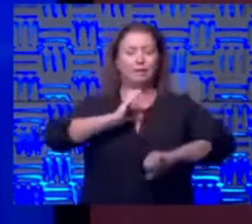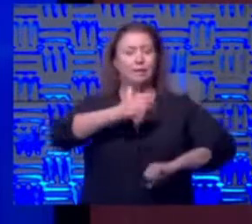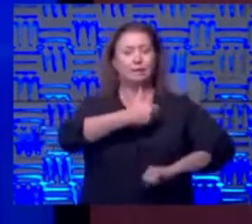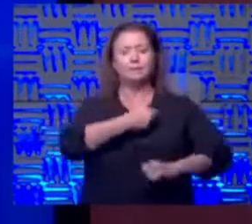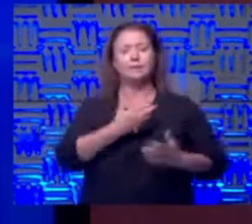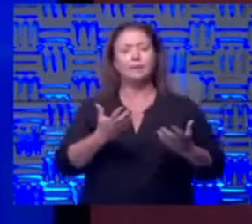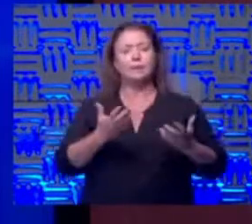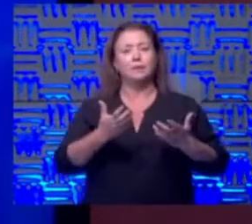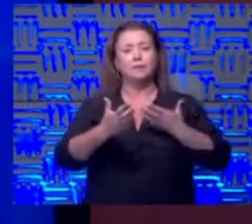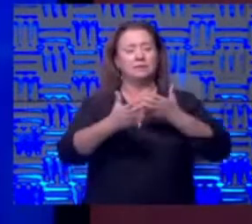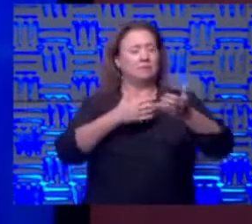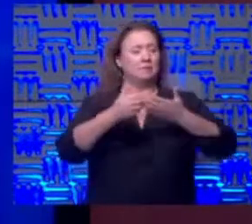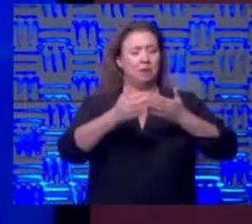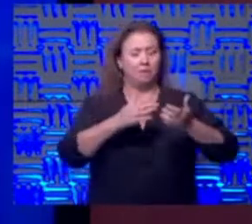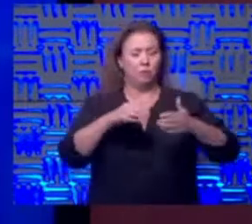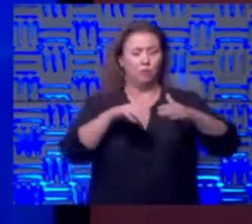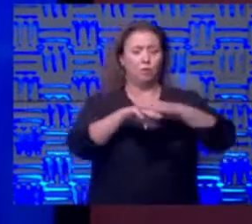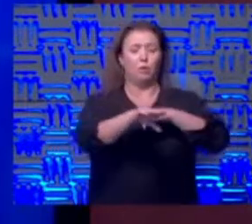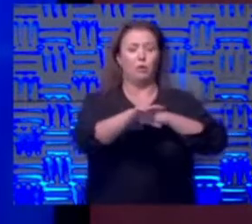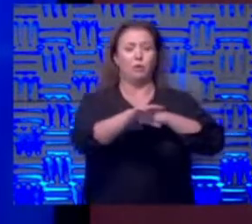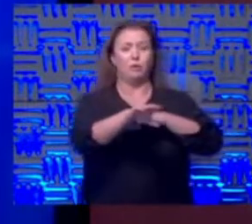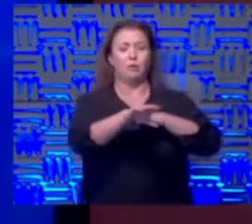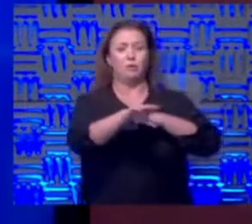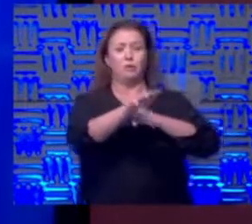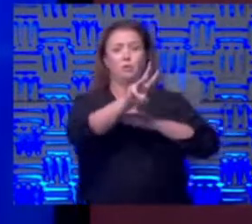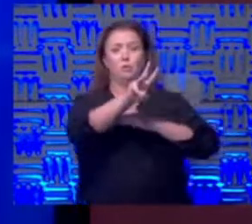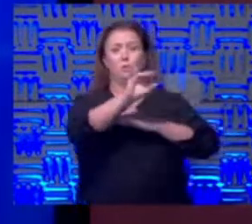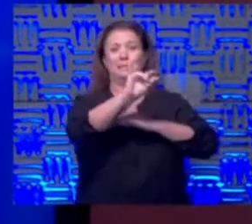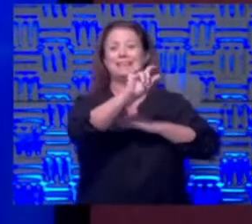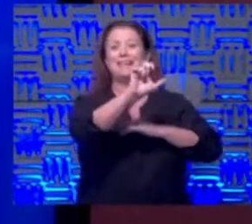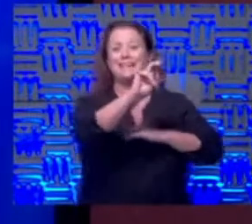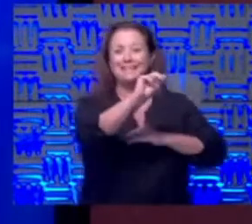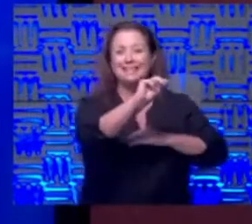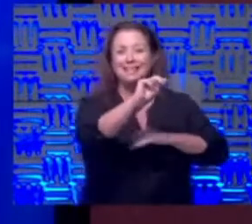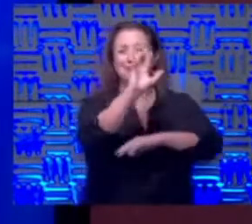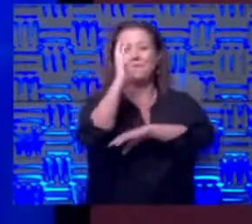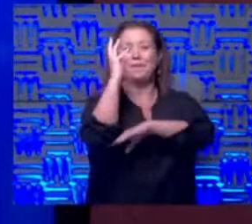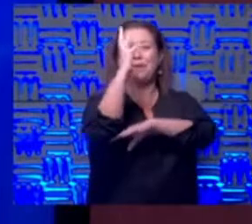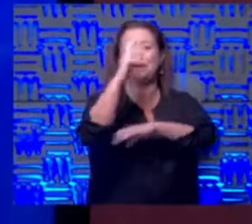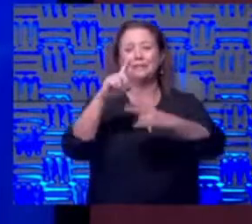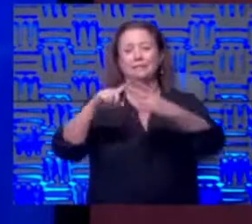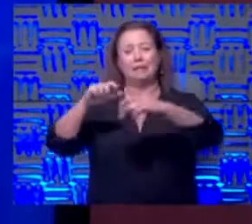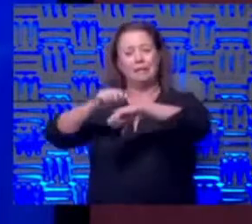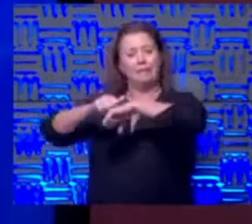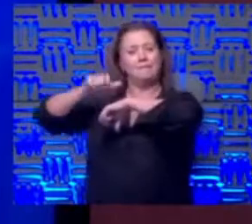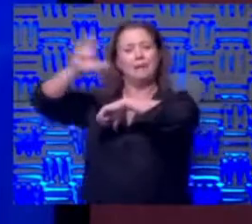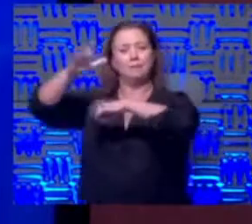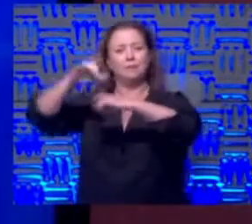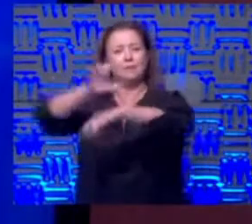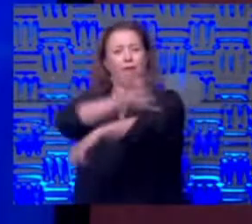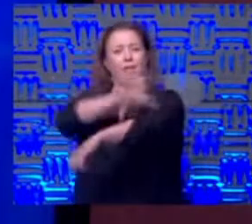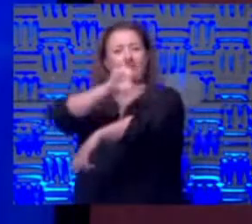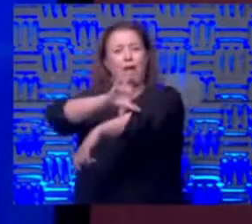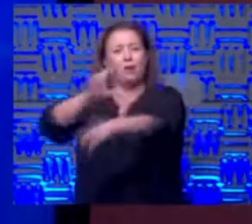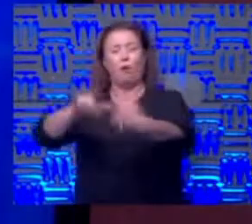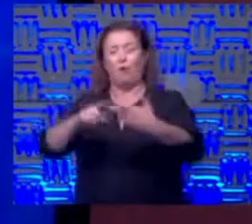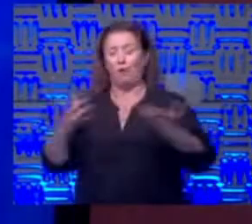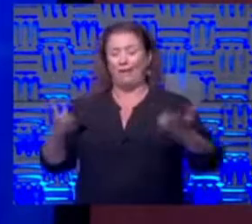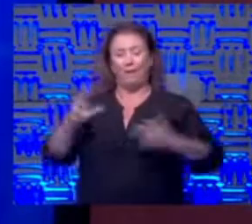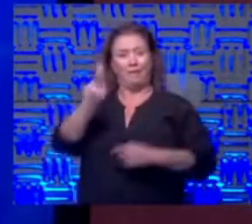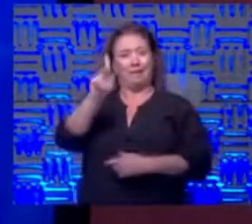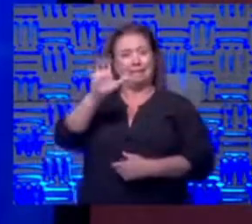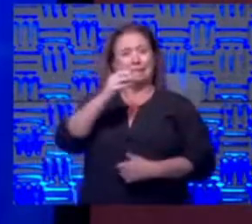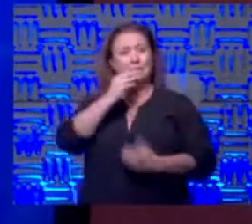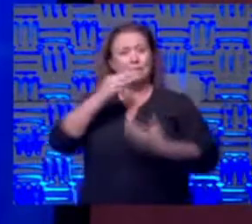Whether we're going to the driftless area of Wisconsin, the high mountains of Colorado, or you're going to the grocery store here in Kansas